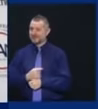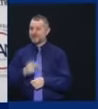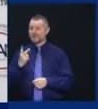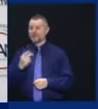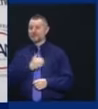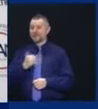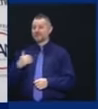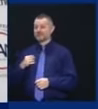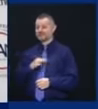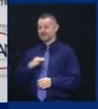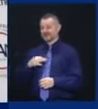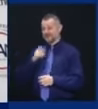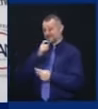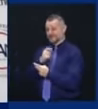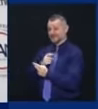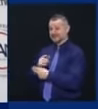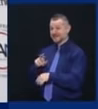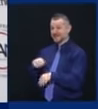National Action Network